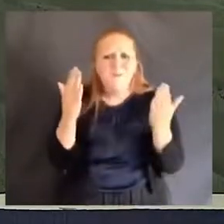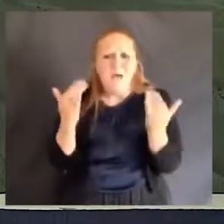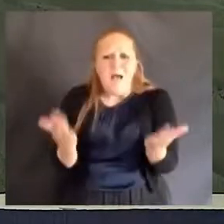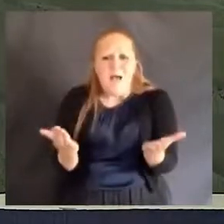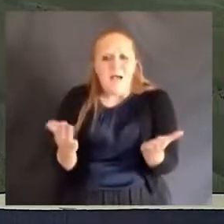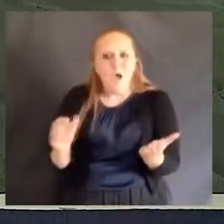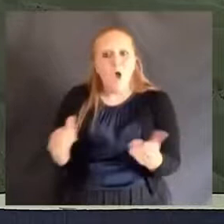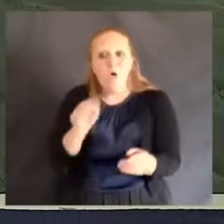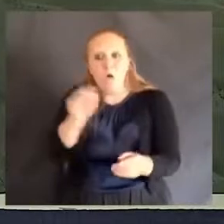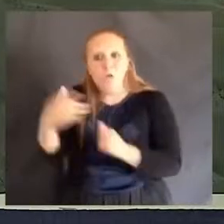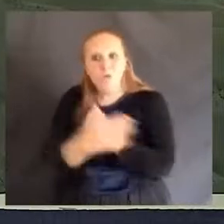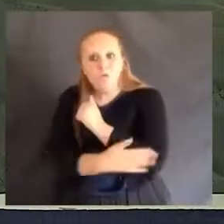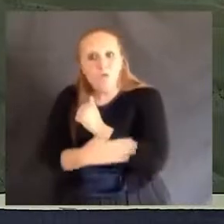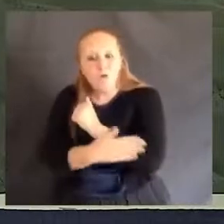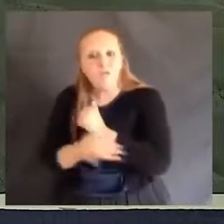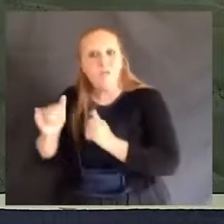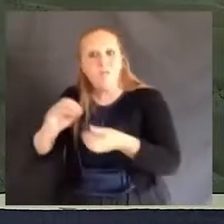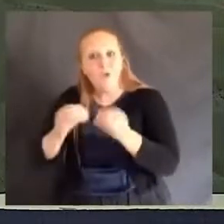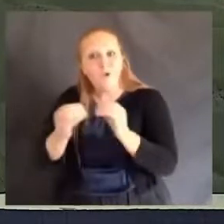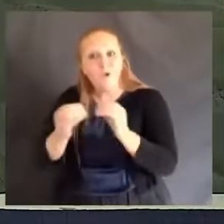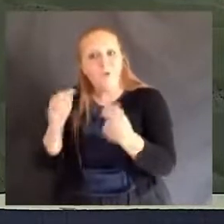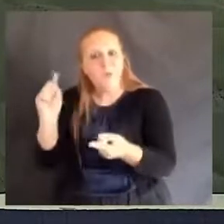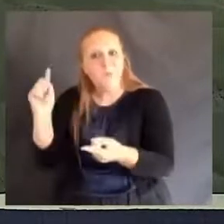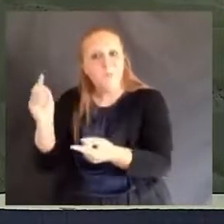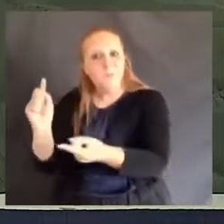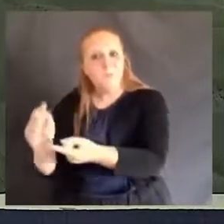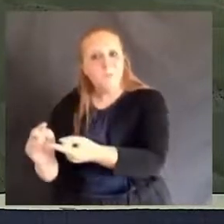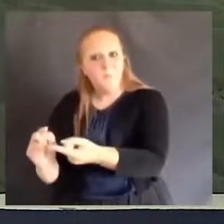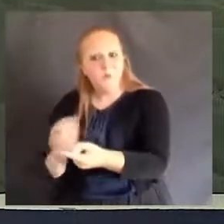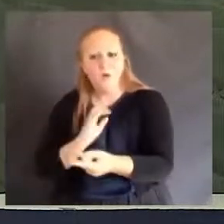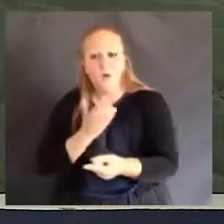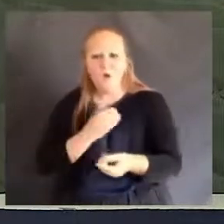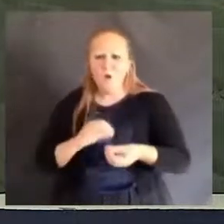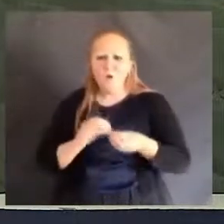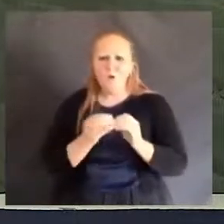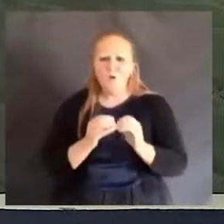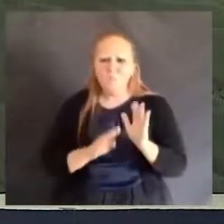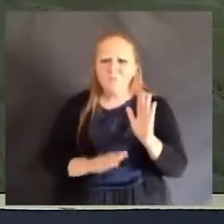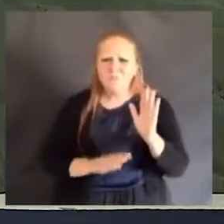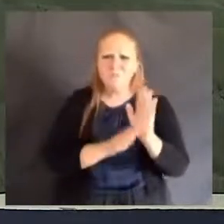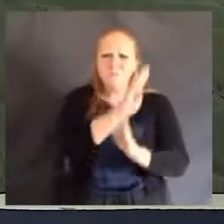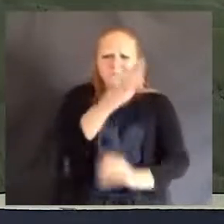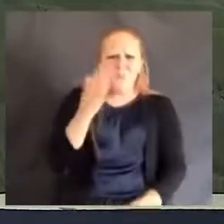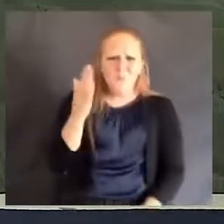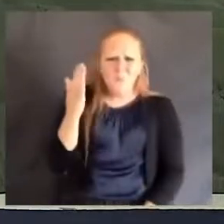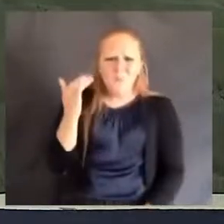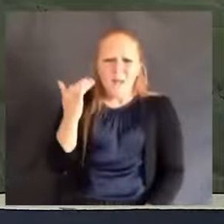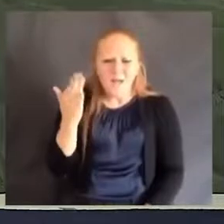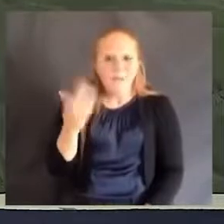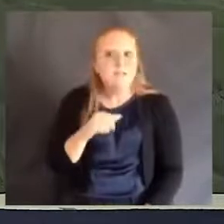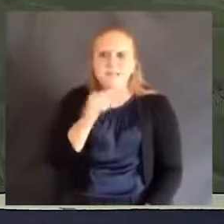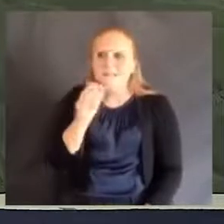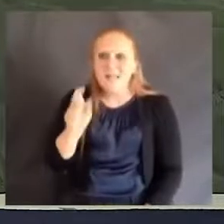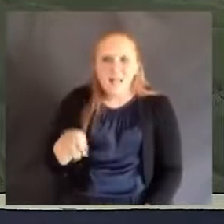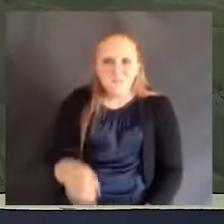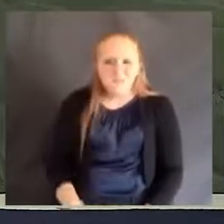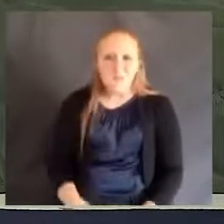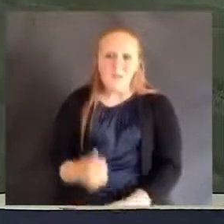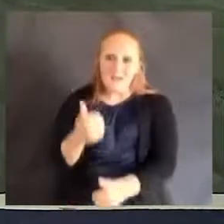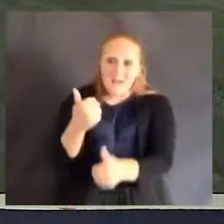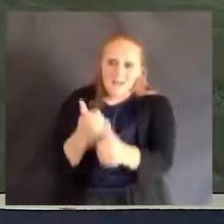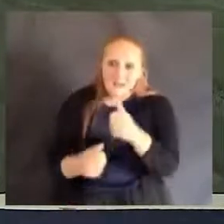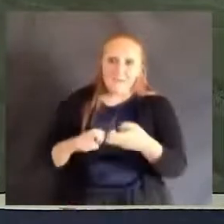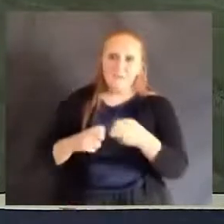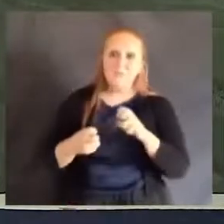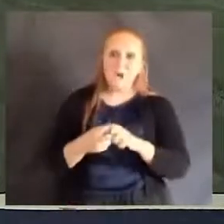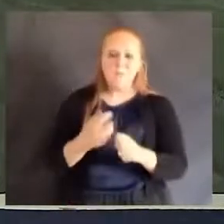up? We didn't have to be here. There's not an issue we're talking about today that we didn't talk about and we didn't solve